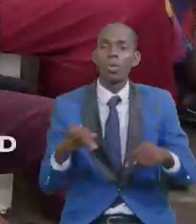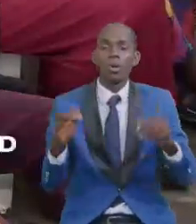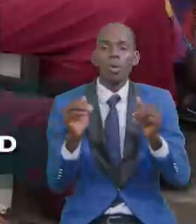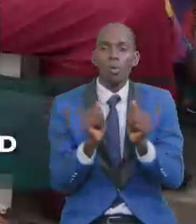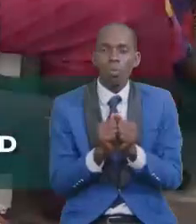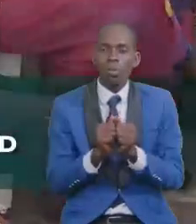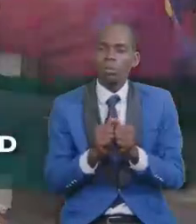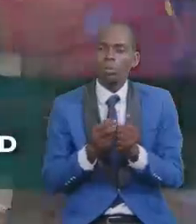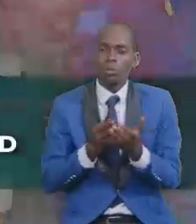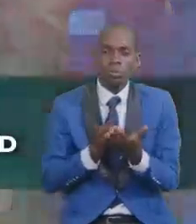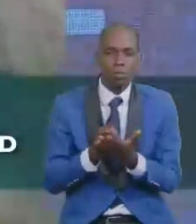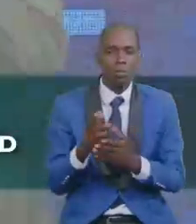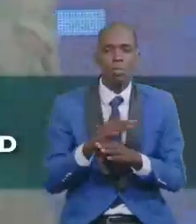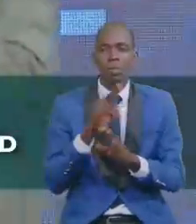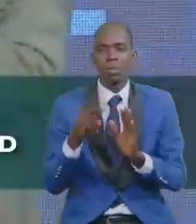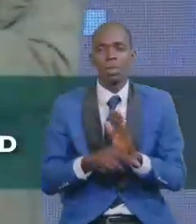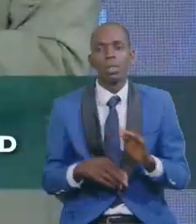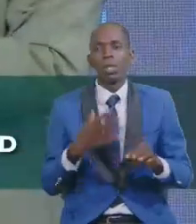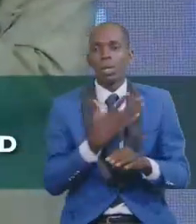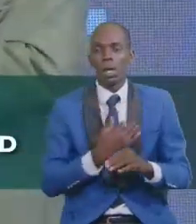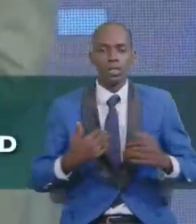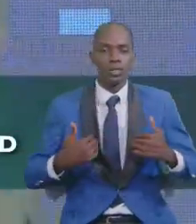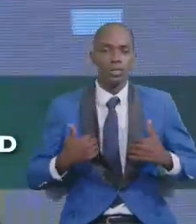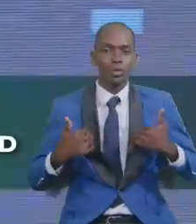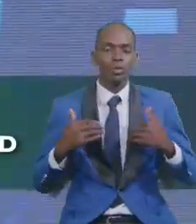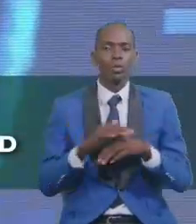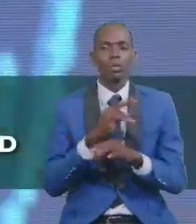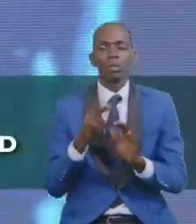earnestness and usefulness.